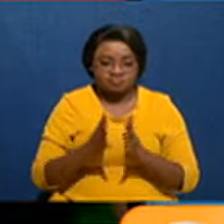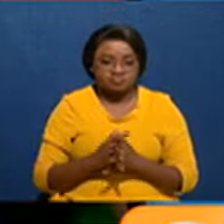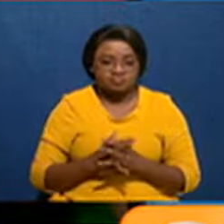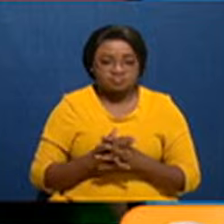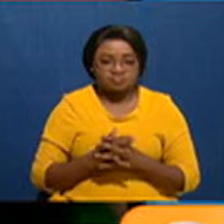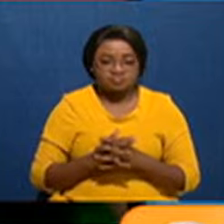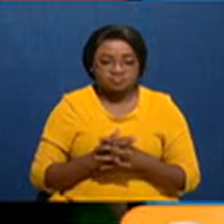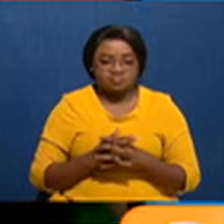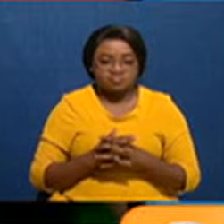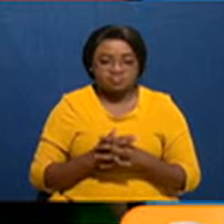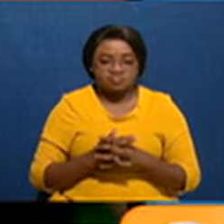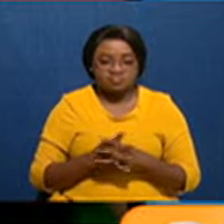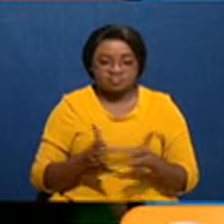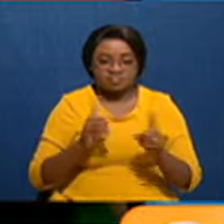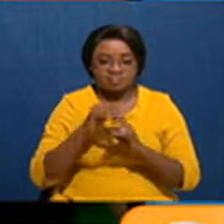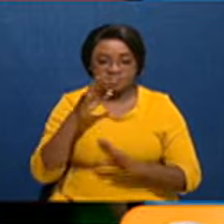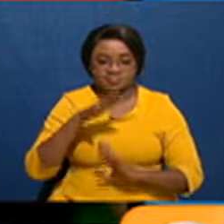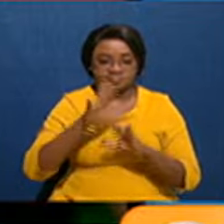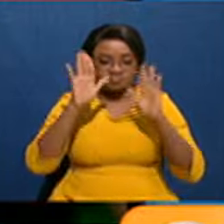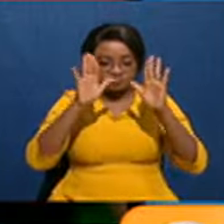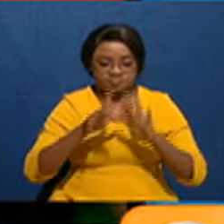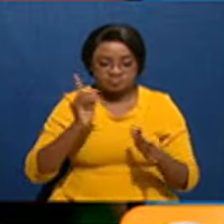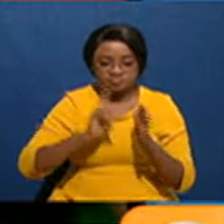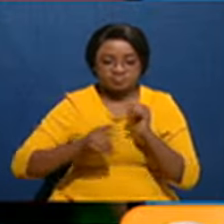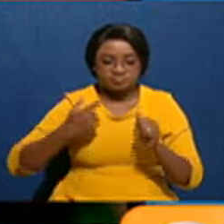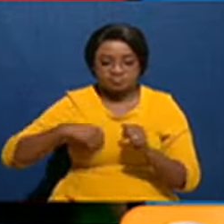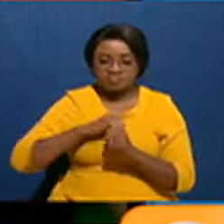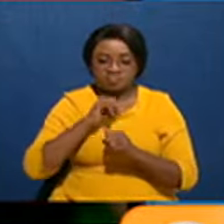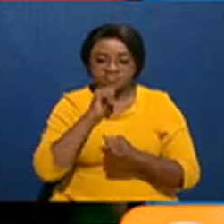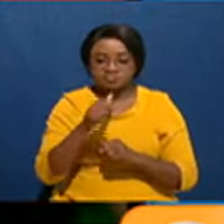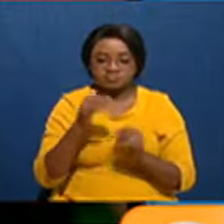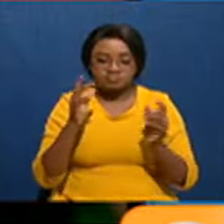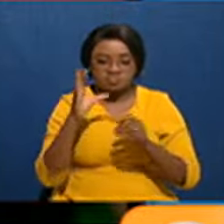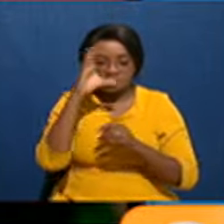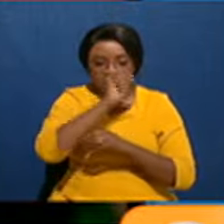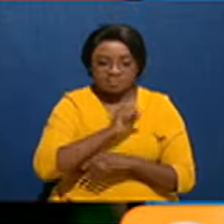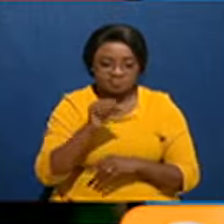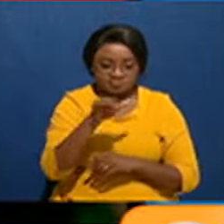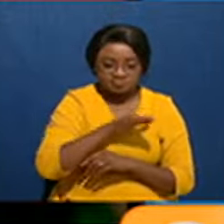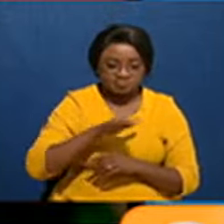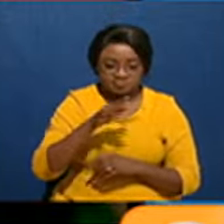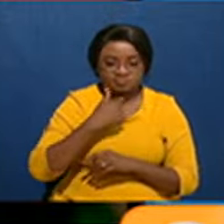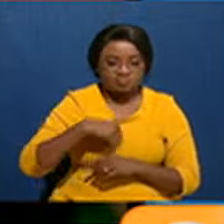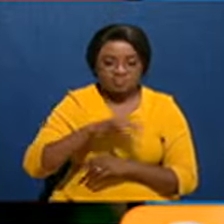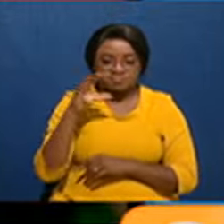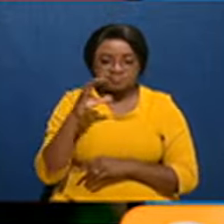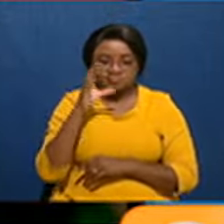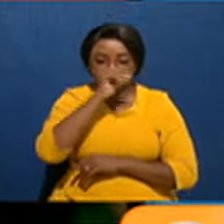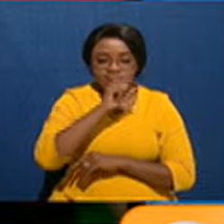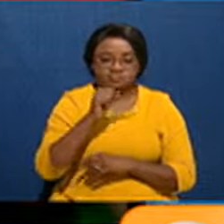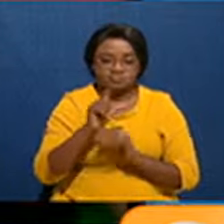importantly, we do not lack laws. We do not lack space to regulate